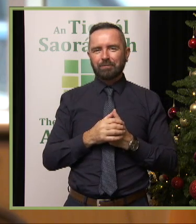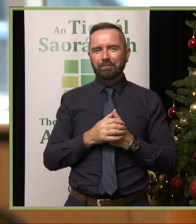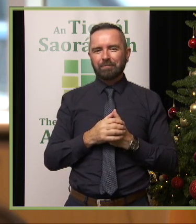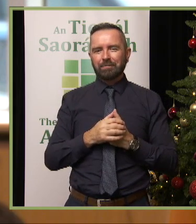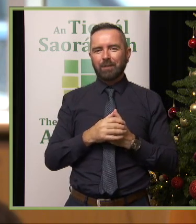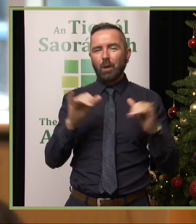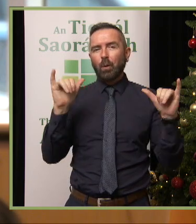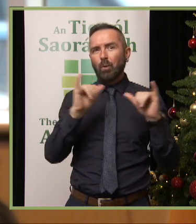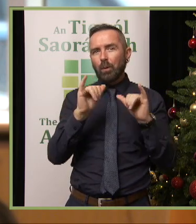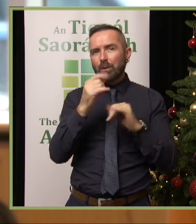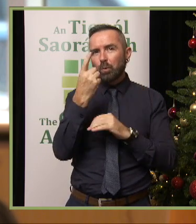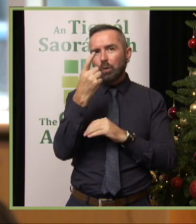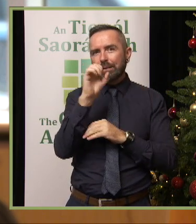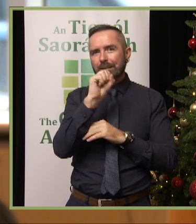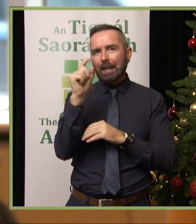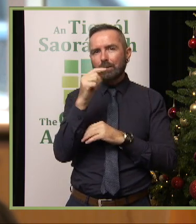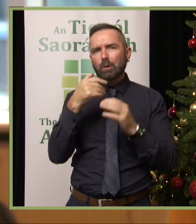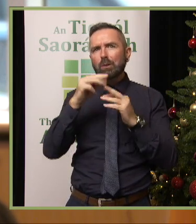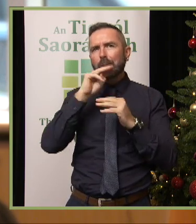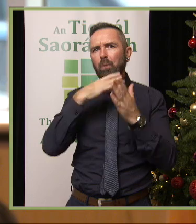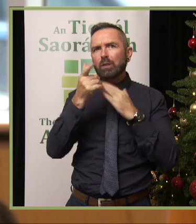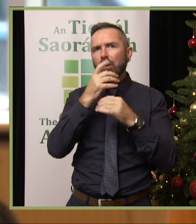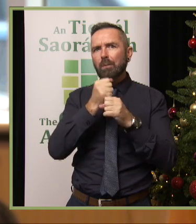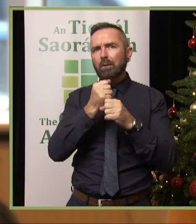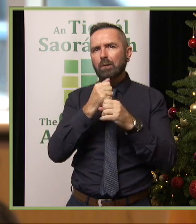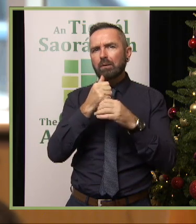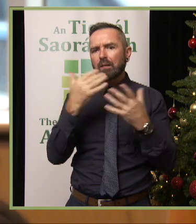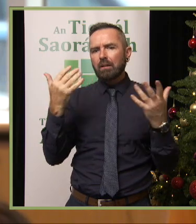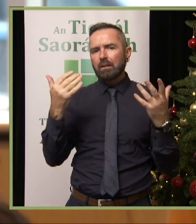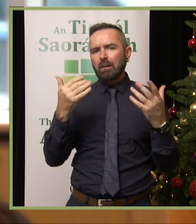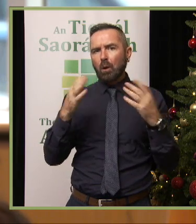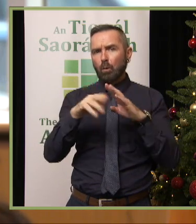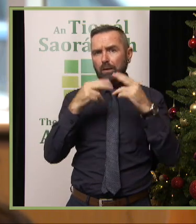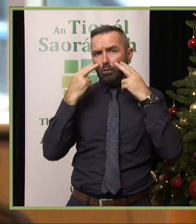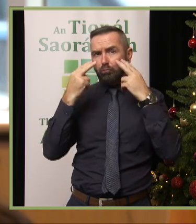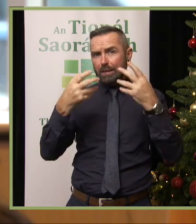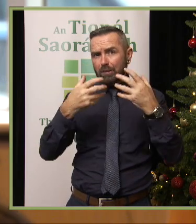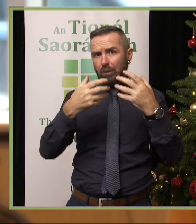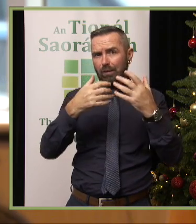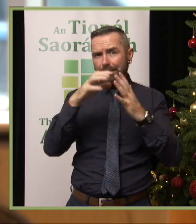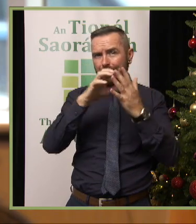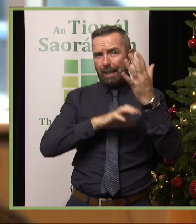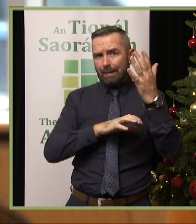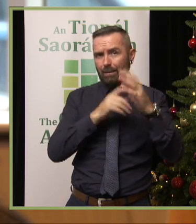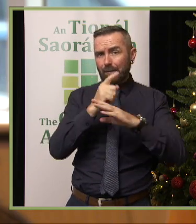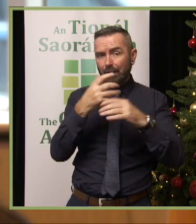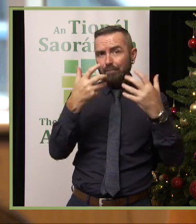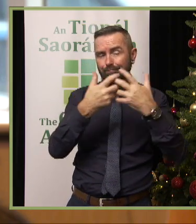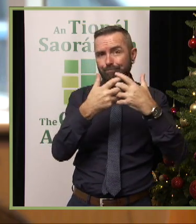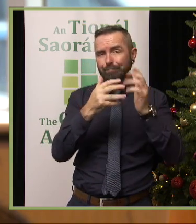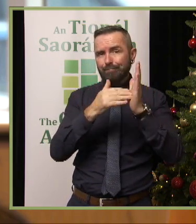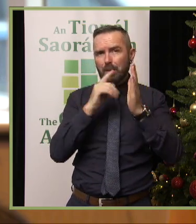what one size fits, what does it refer to? And that was in the original text as much as anything. So that was